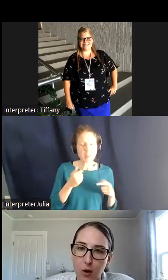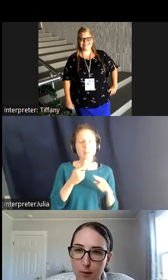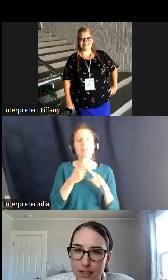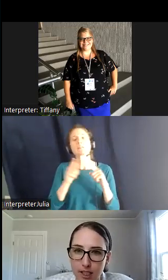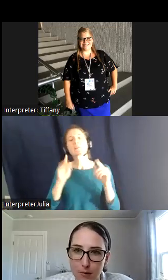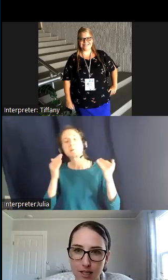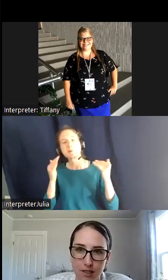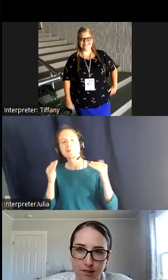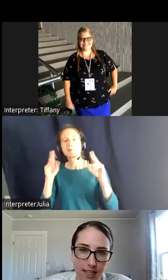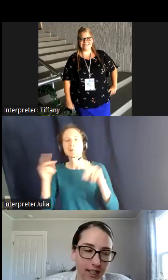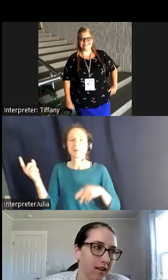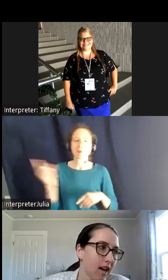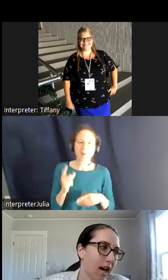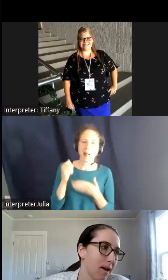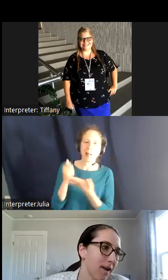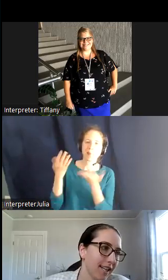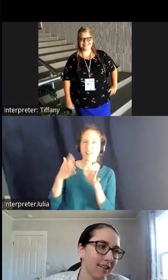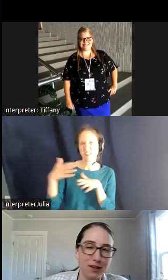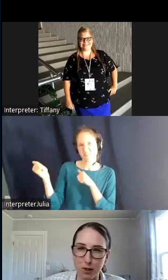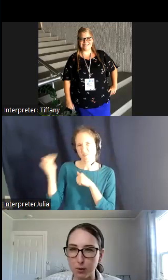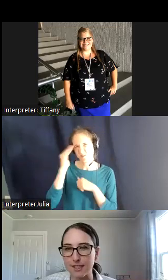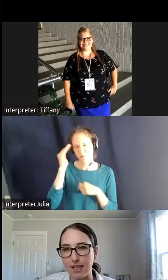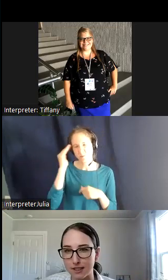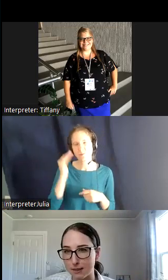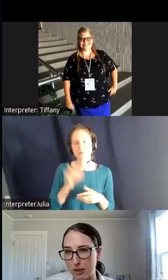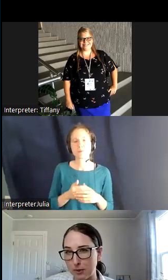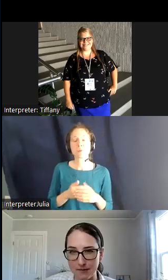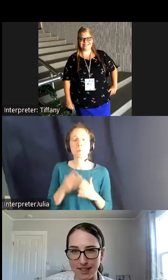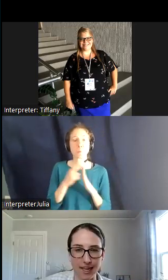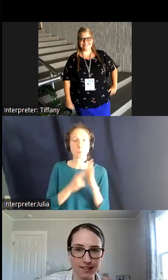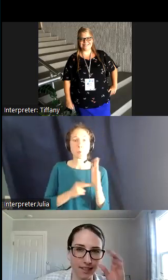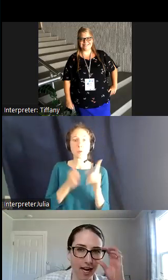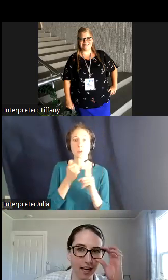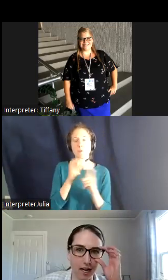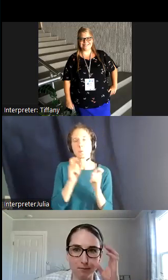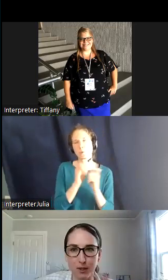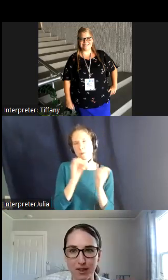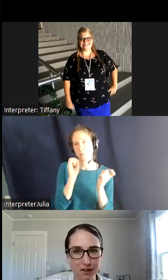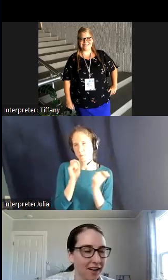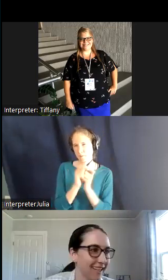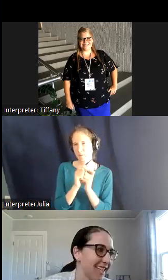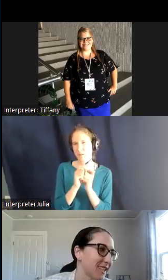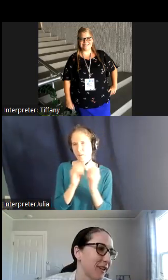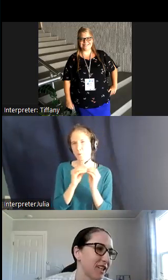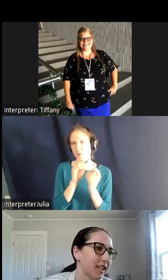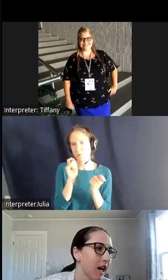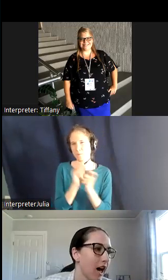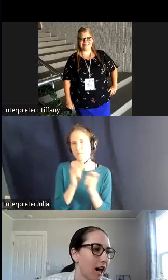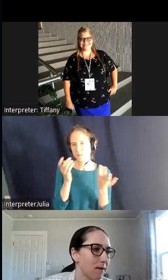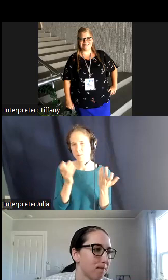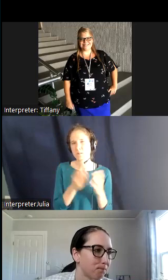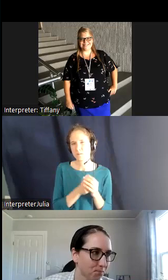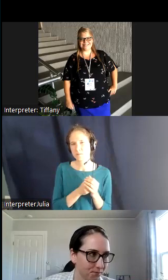those requirements that are being built in, and the rule itself is more specific than that slide. So thank you for asking this question.